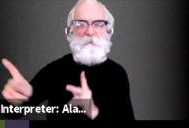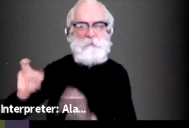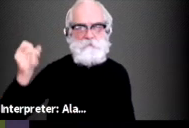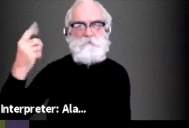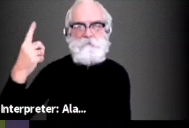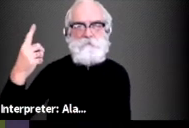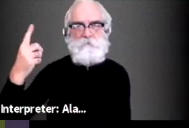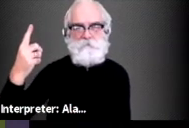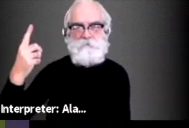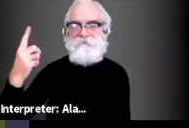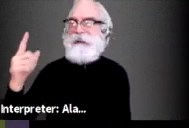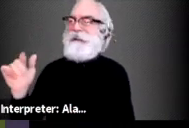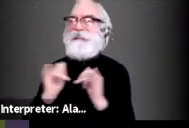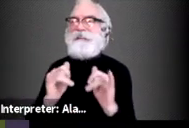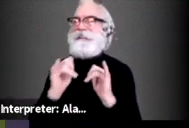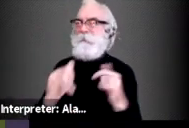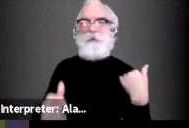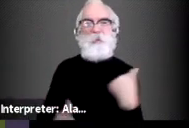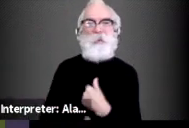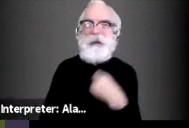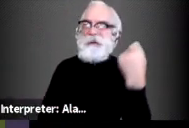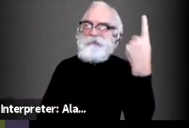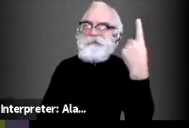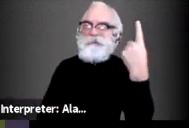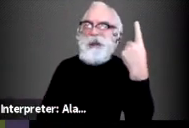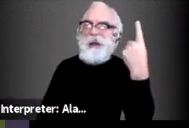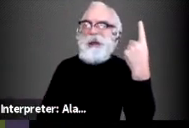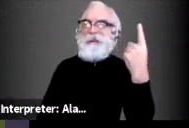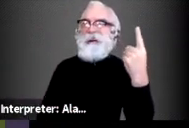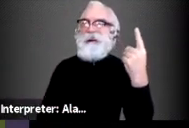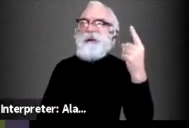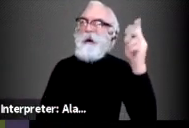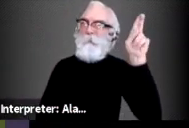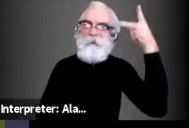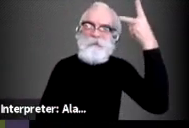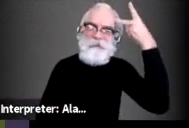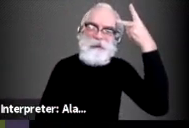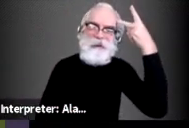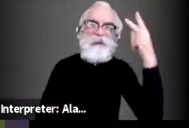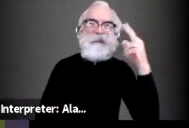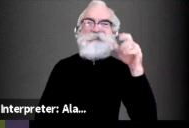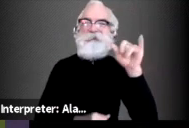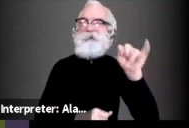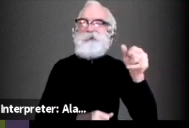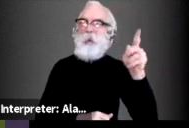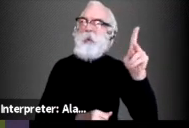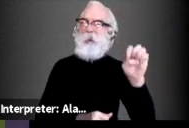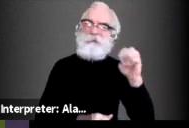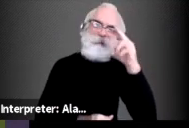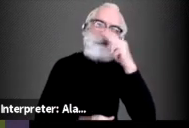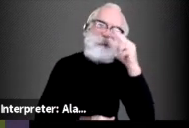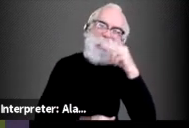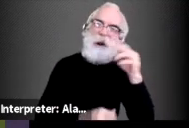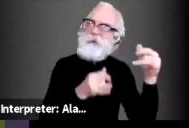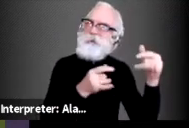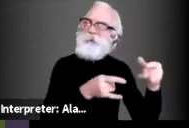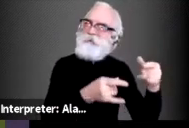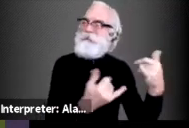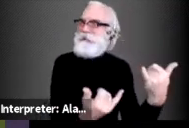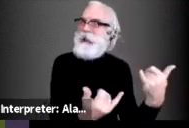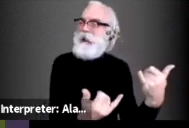understand the political cartoons of today. Franklin's Join or Die cartoon appeared once again